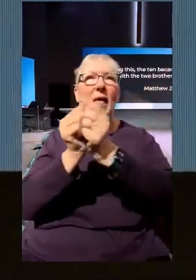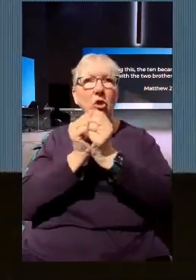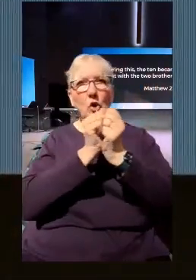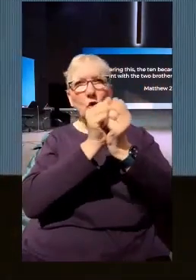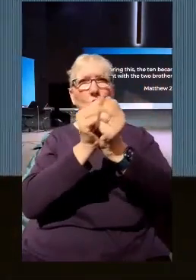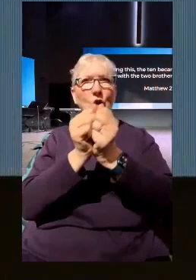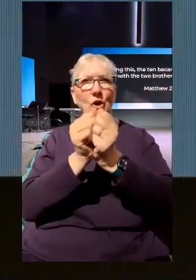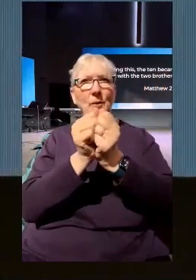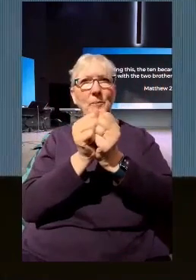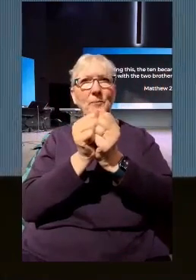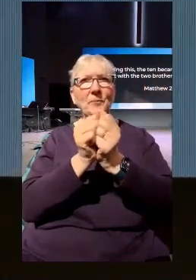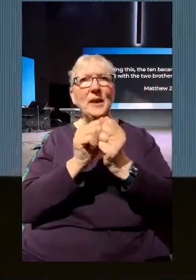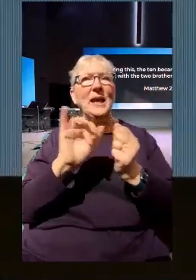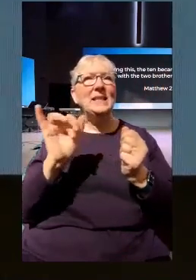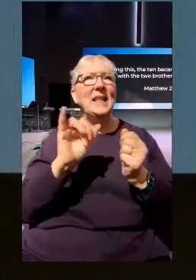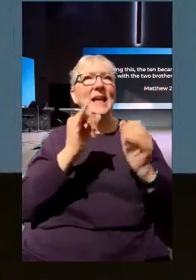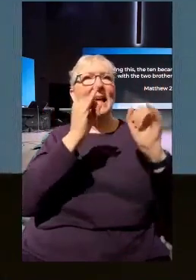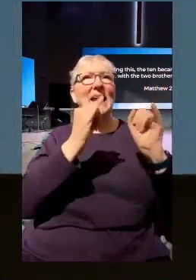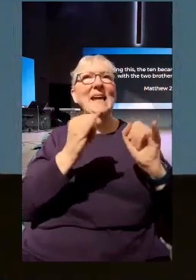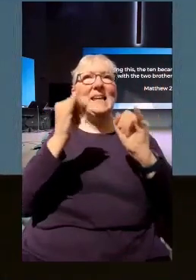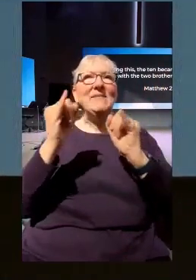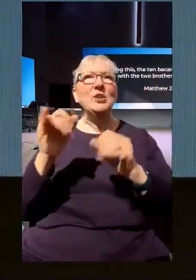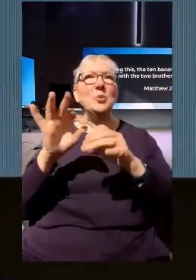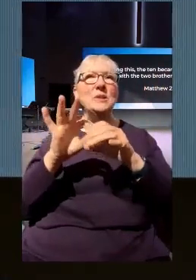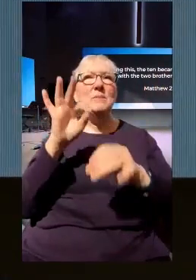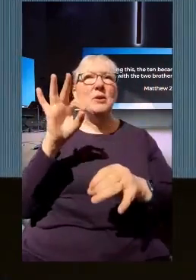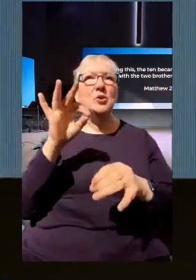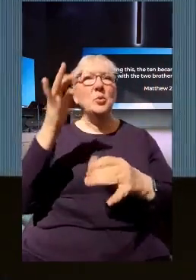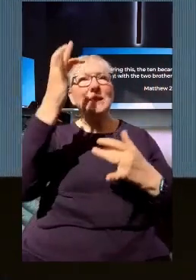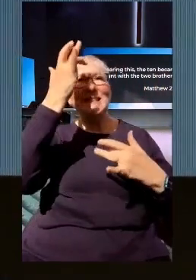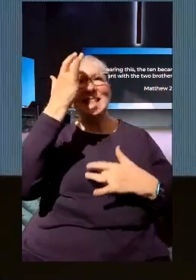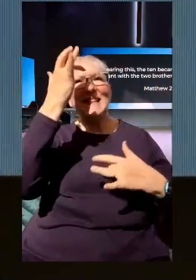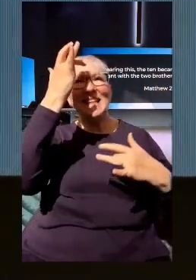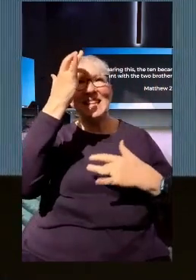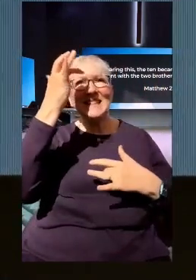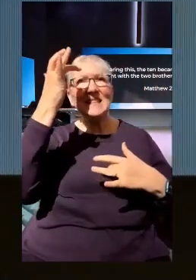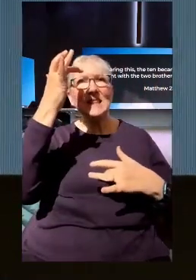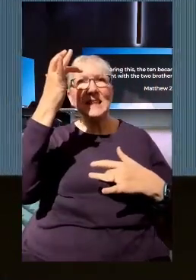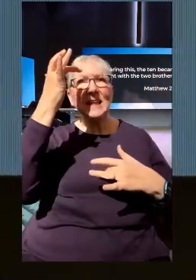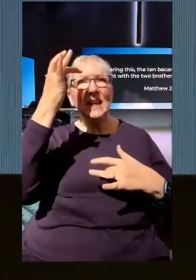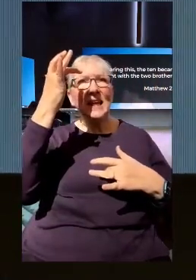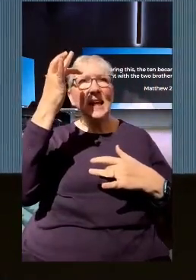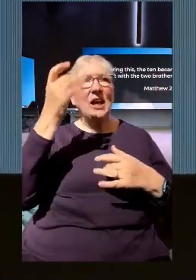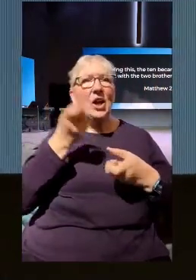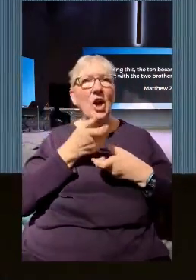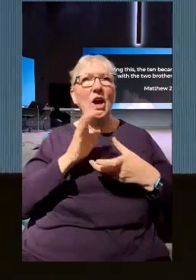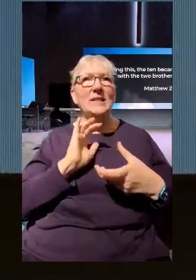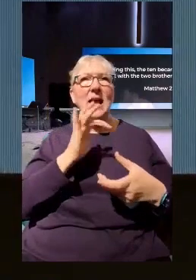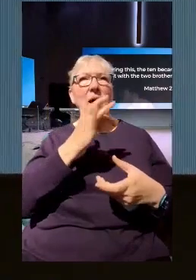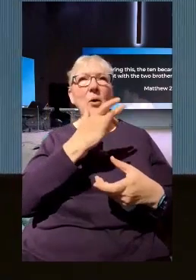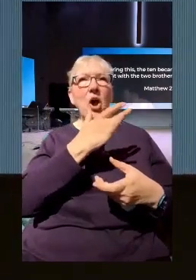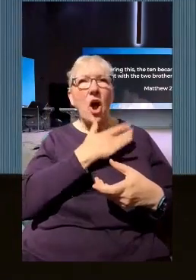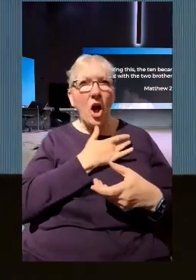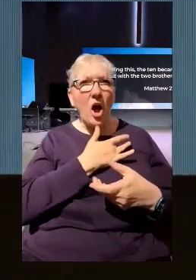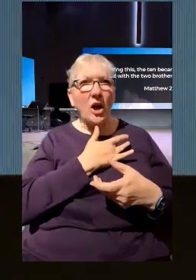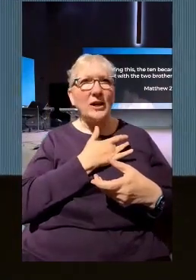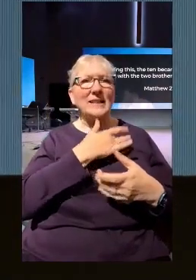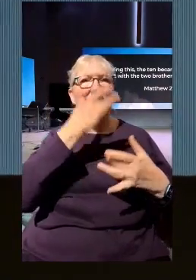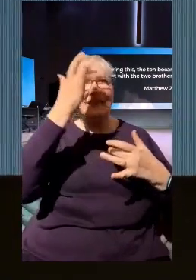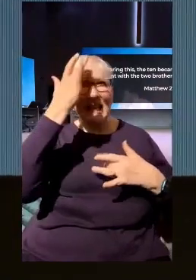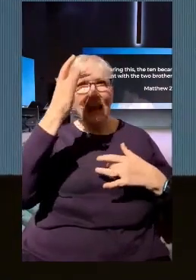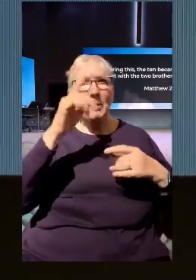an individual spiritual disease that strikes our hearts but sickens the ministry of the entire church.